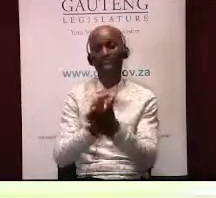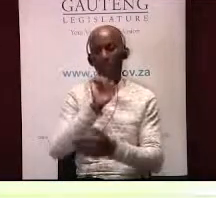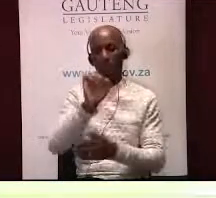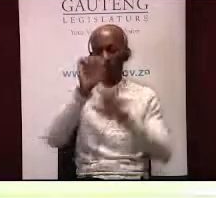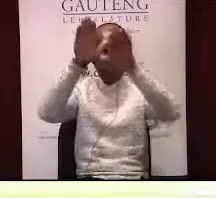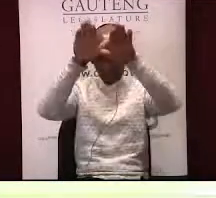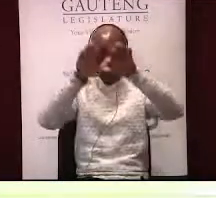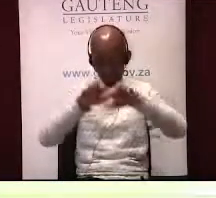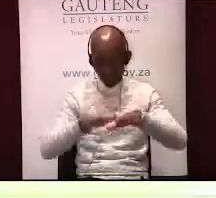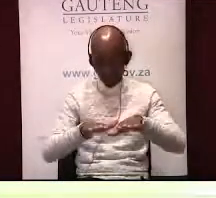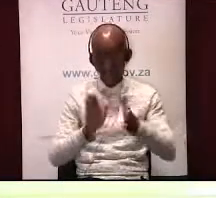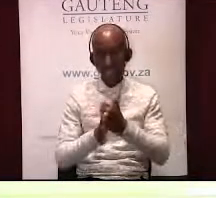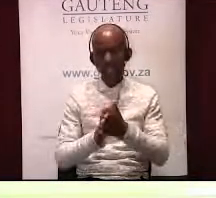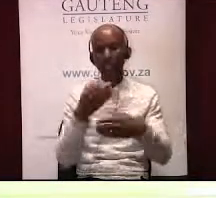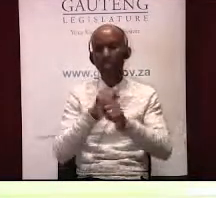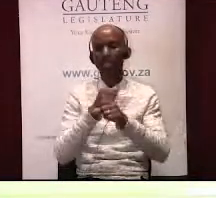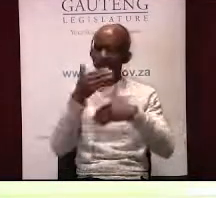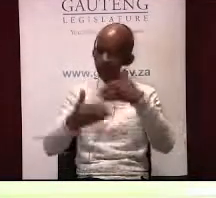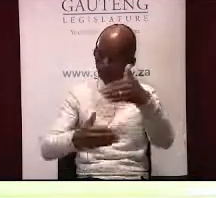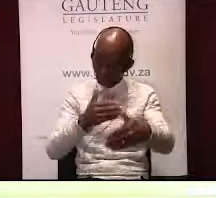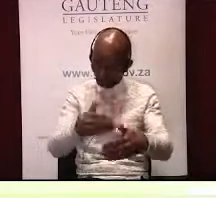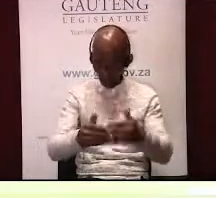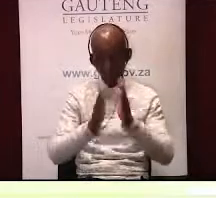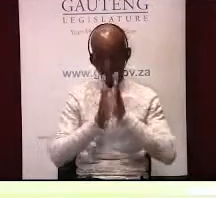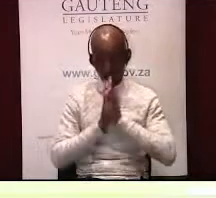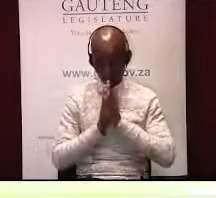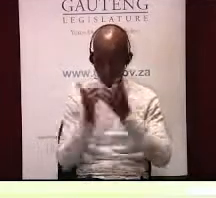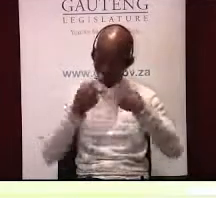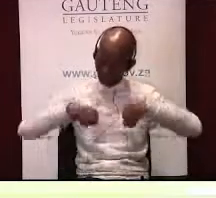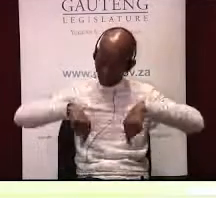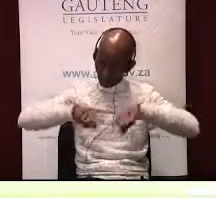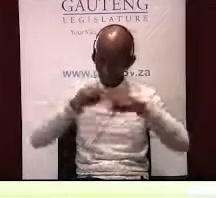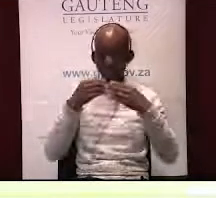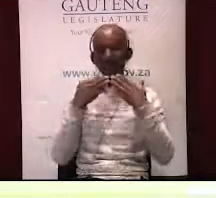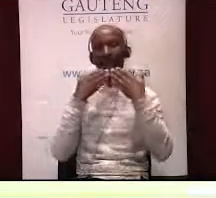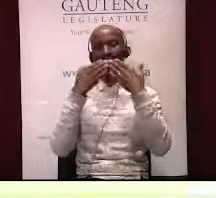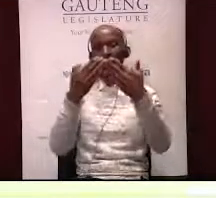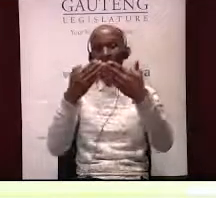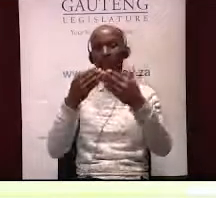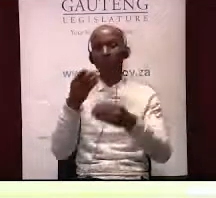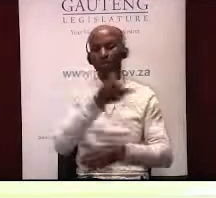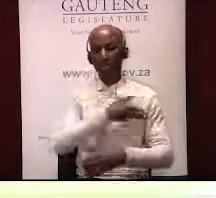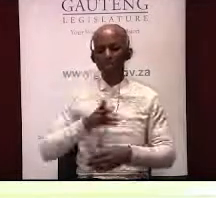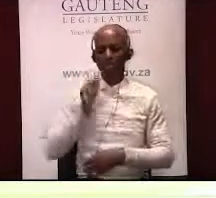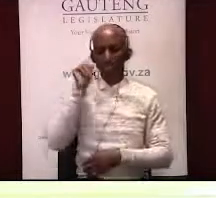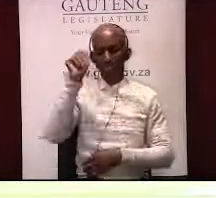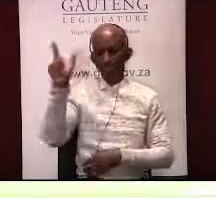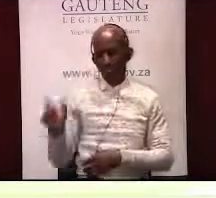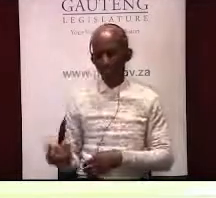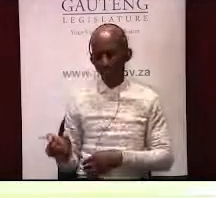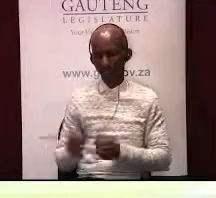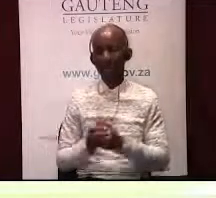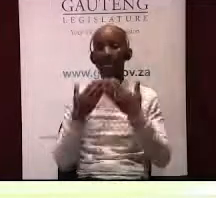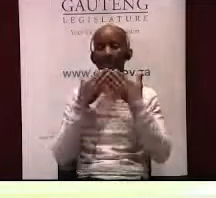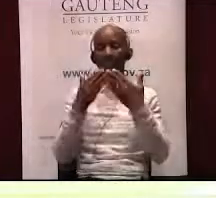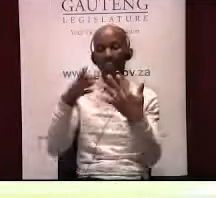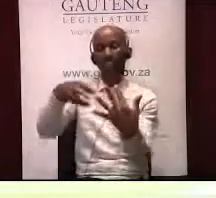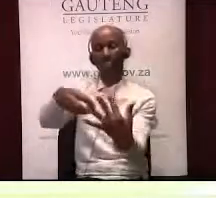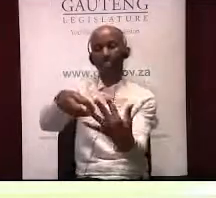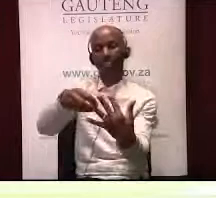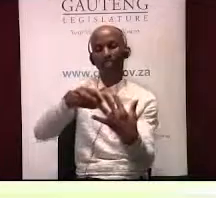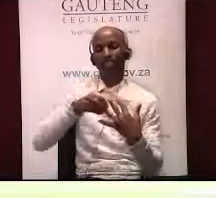are blessed and that you may carry on praying for us. Thank you, Madam Chair, and thank you for your